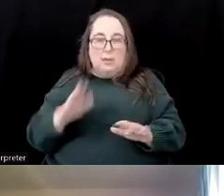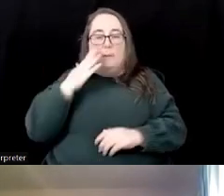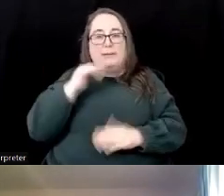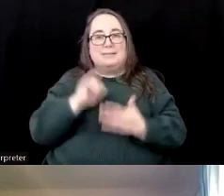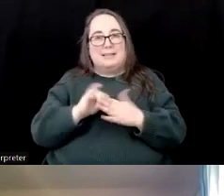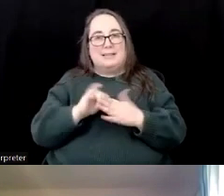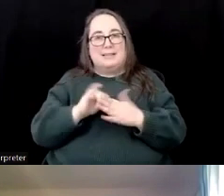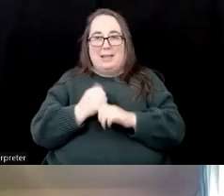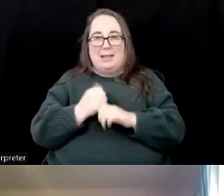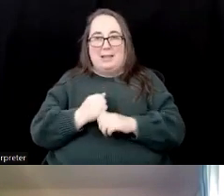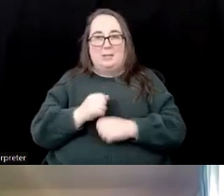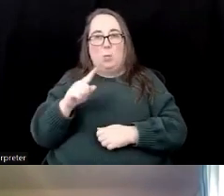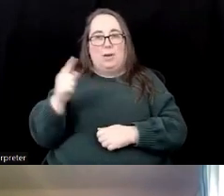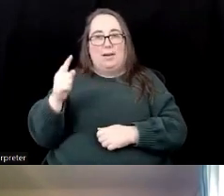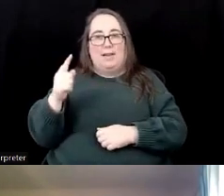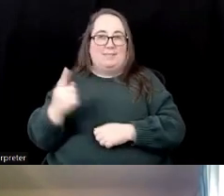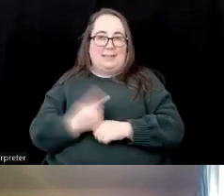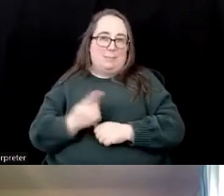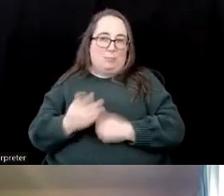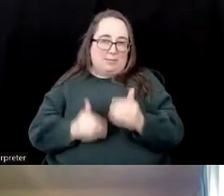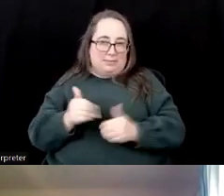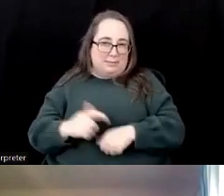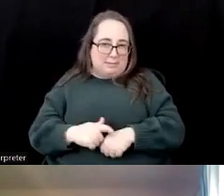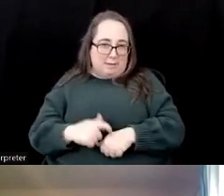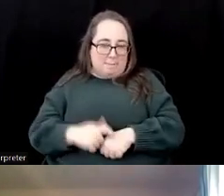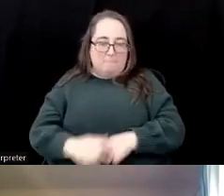get to that 1.5 day processing time.